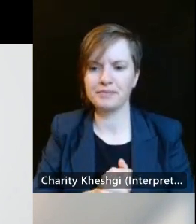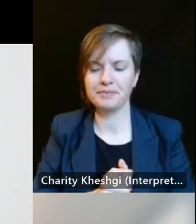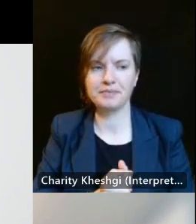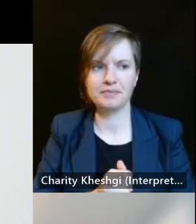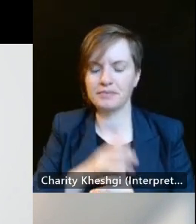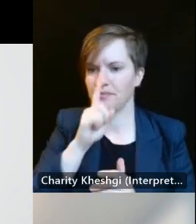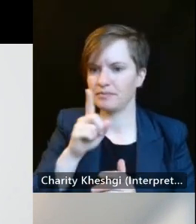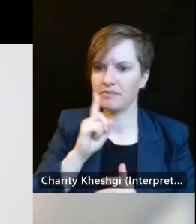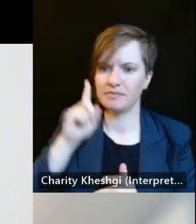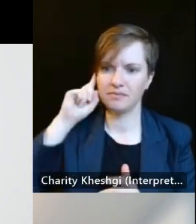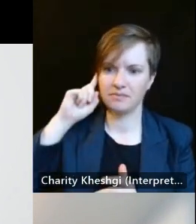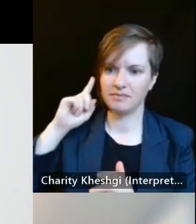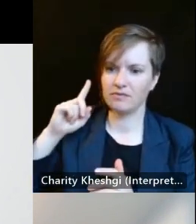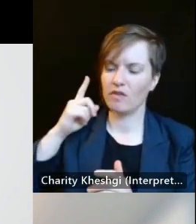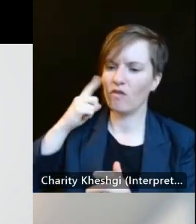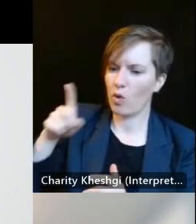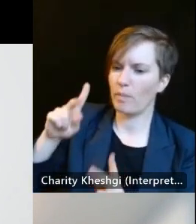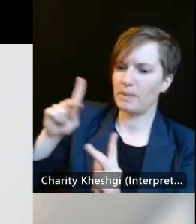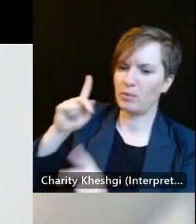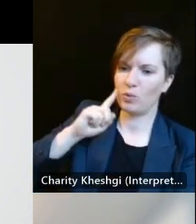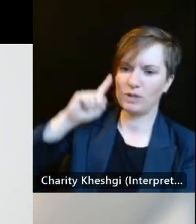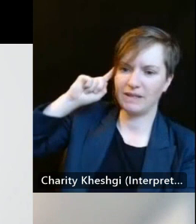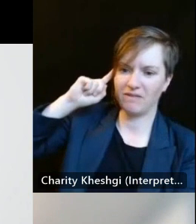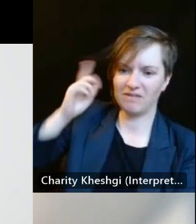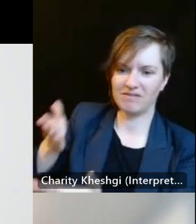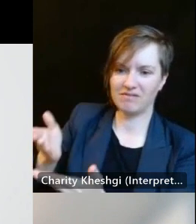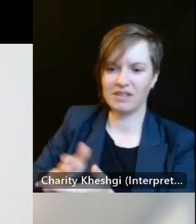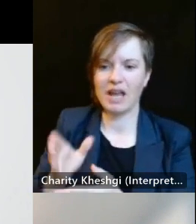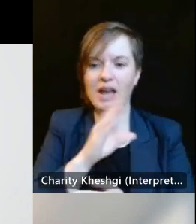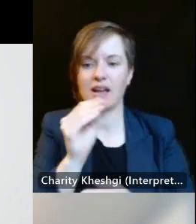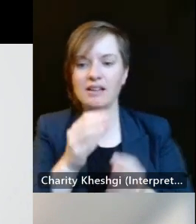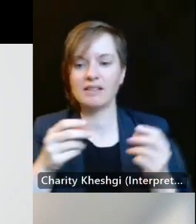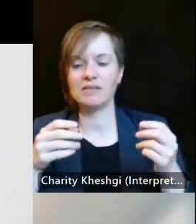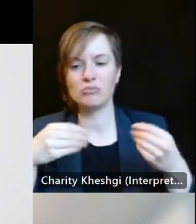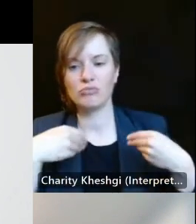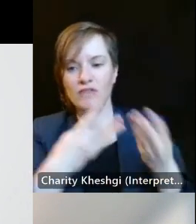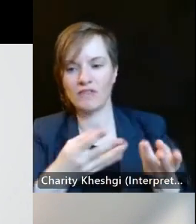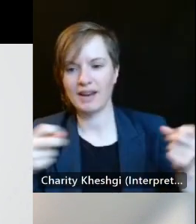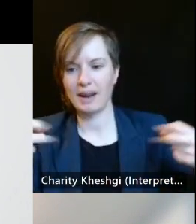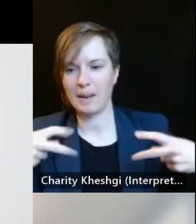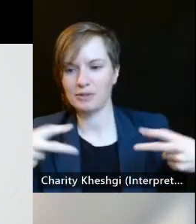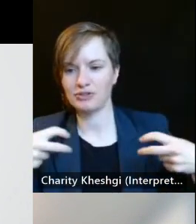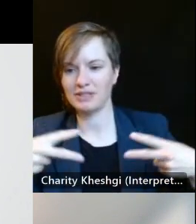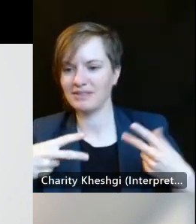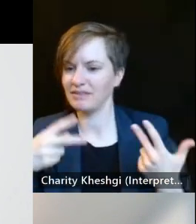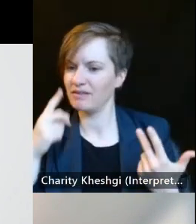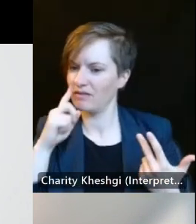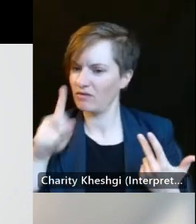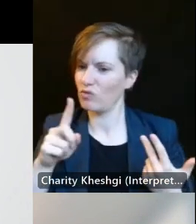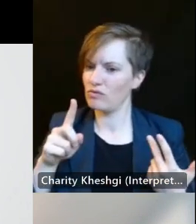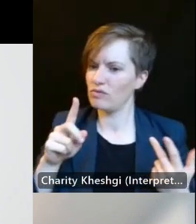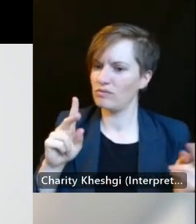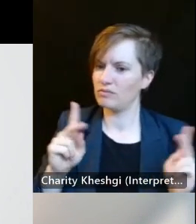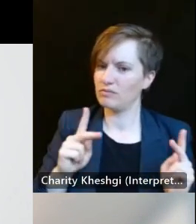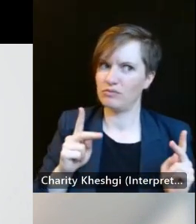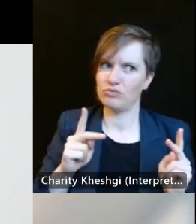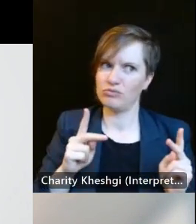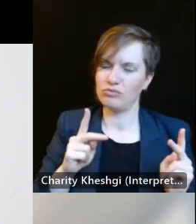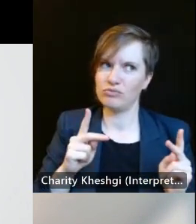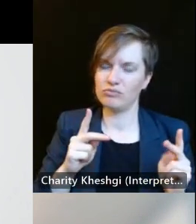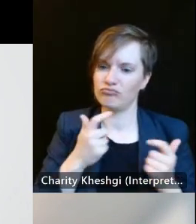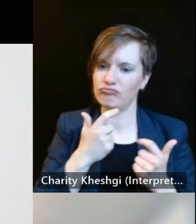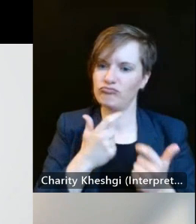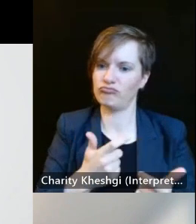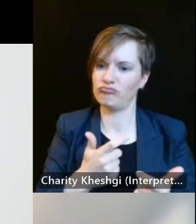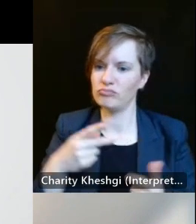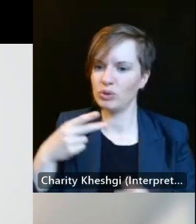deaf, but also providing captioning for those press conferences. Those are things that are required by the